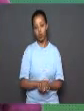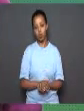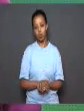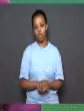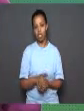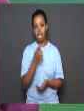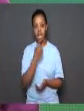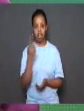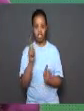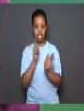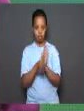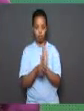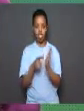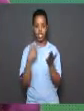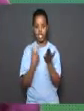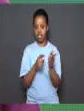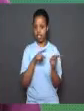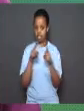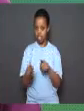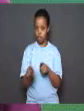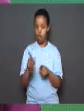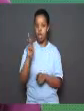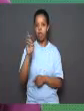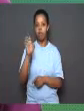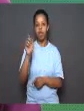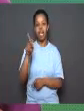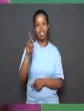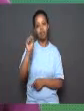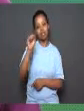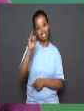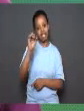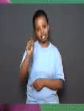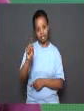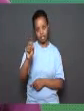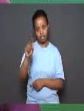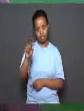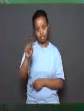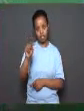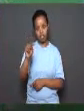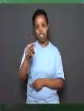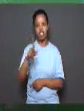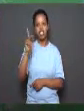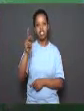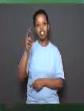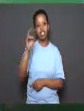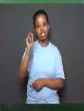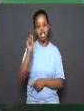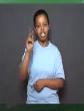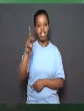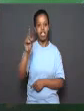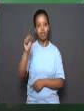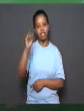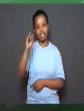Some examples of these are pepsin and trypsin. In order